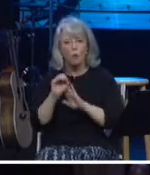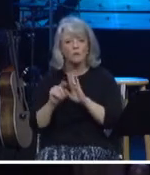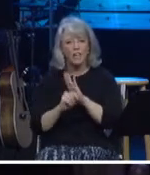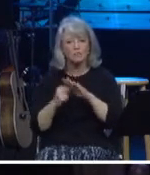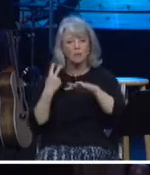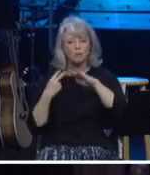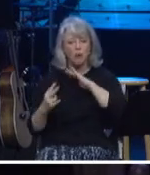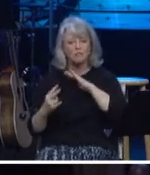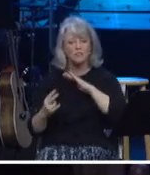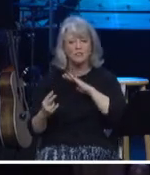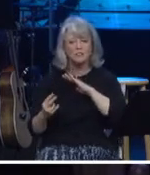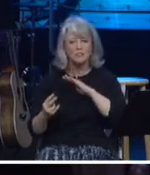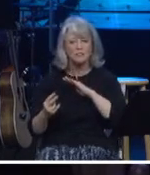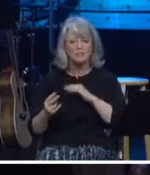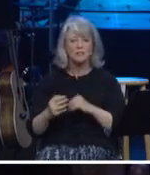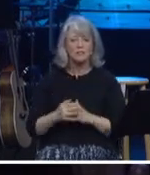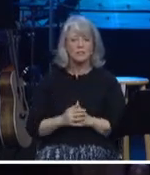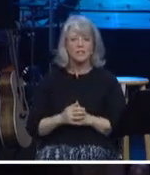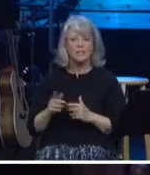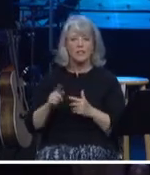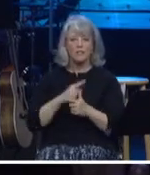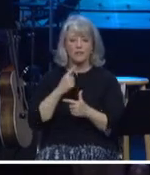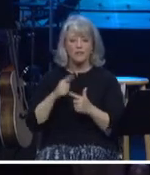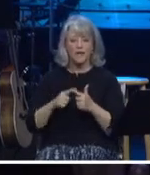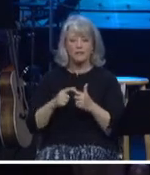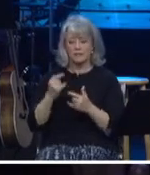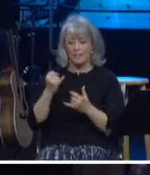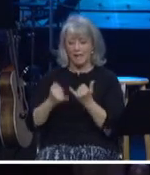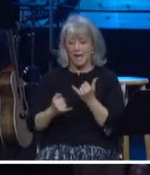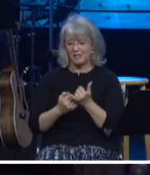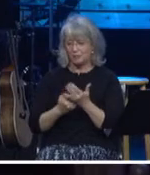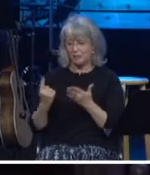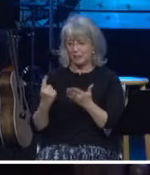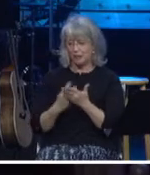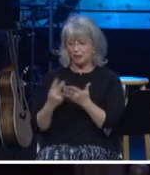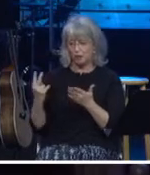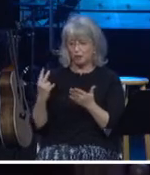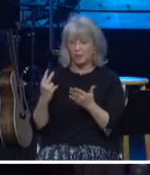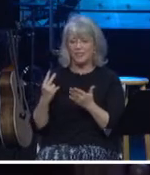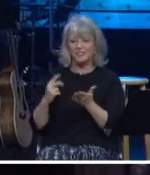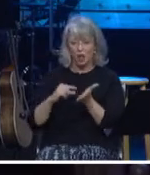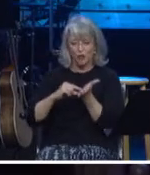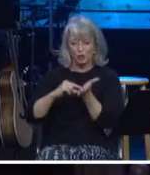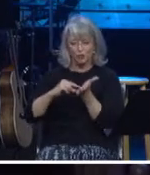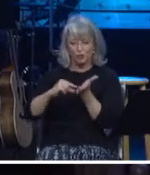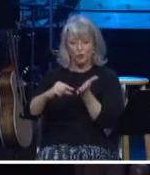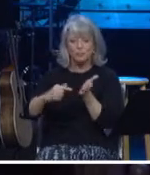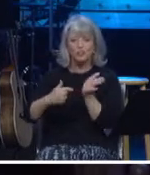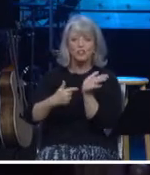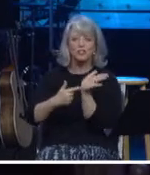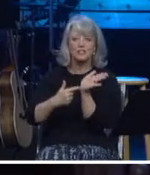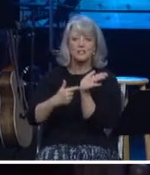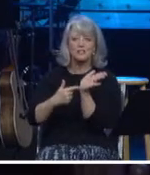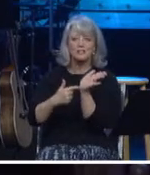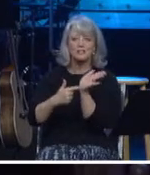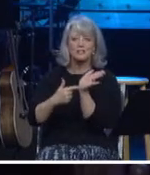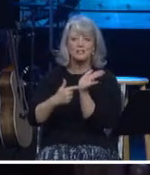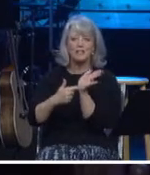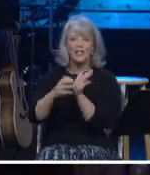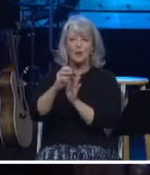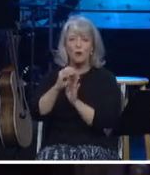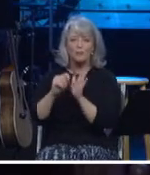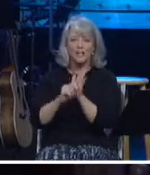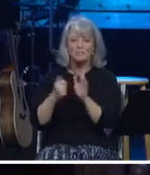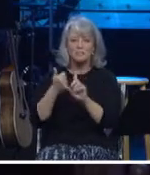And then, as we saw the last 2 weeks, he called the Old Testament scriptures to the stand, the very scriptures these religious leaders